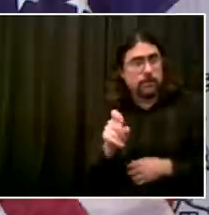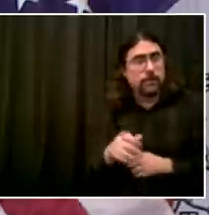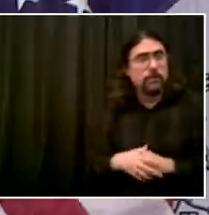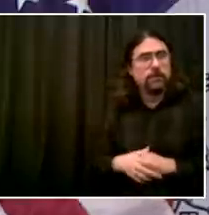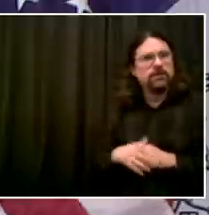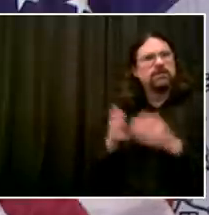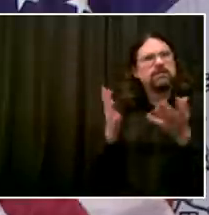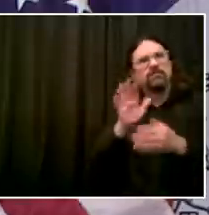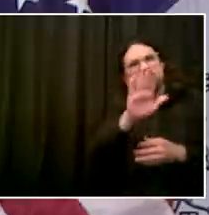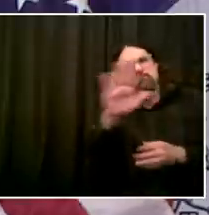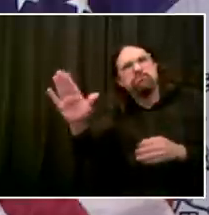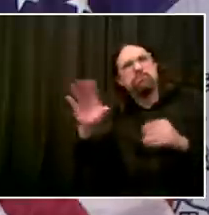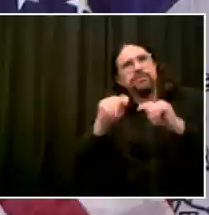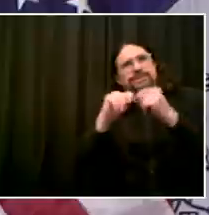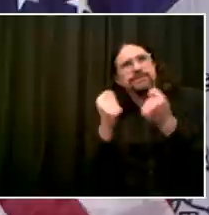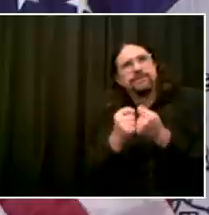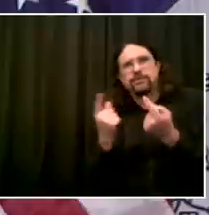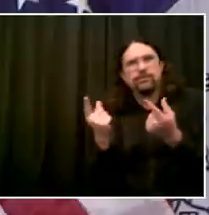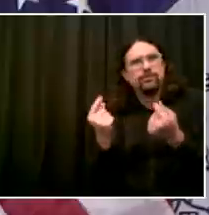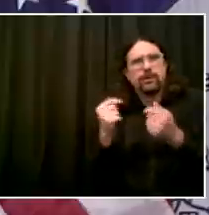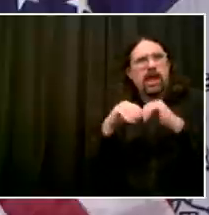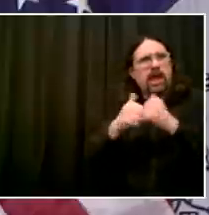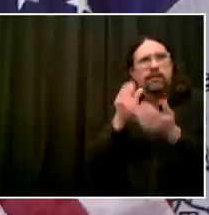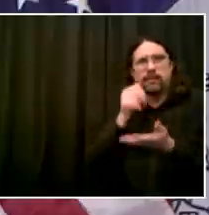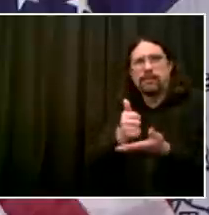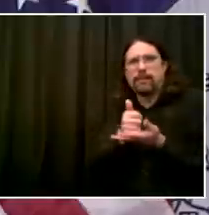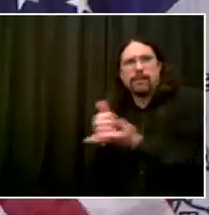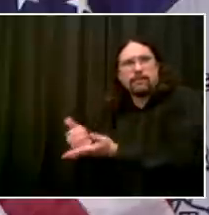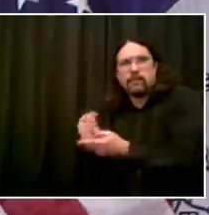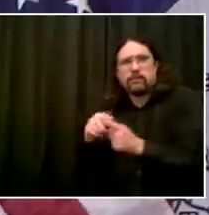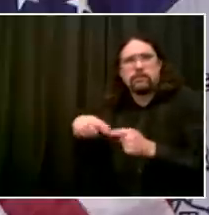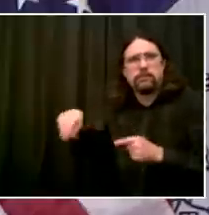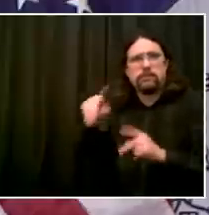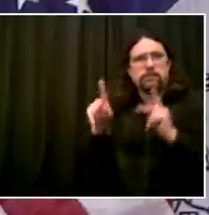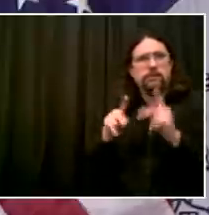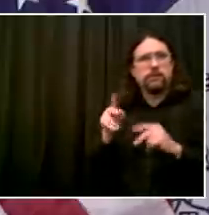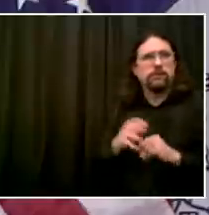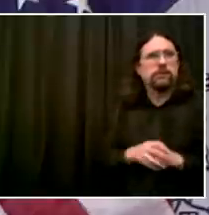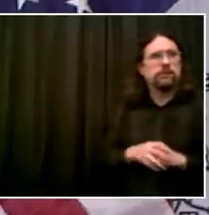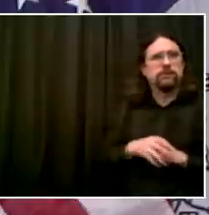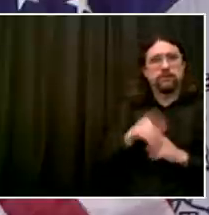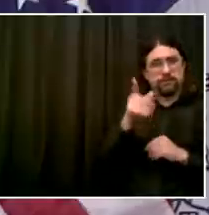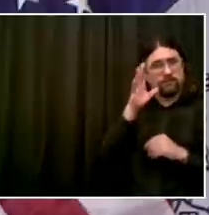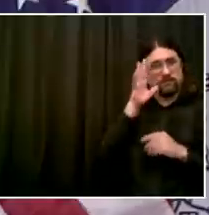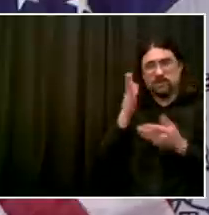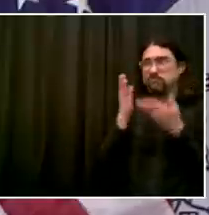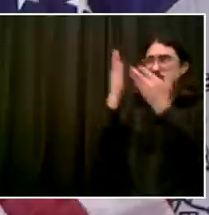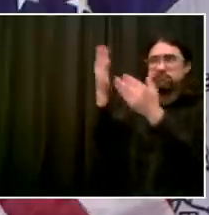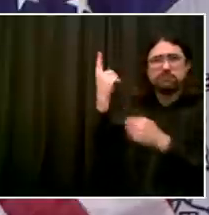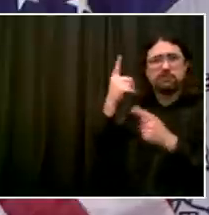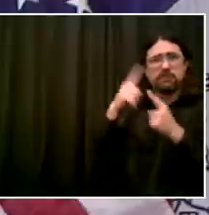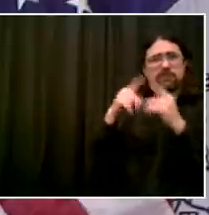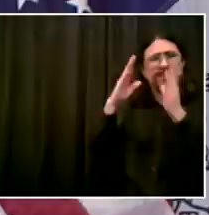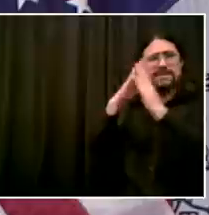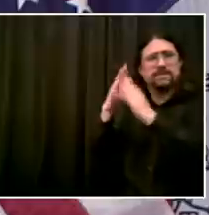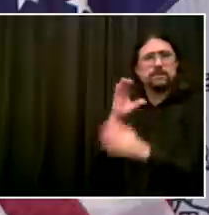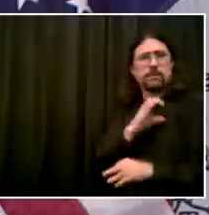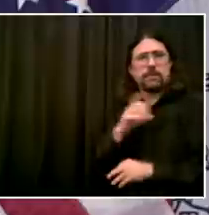housing tenants? Because there's already an eviction crisis going on that preceded the